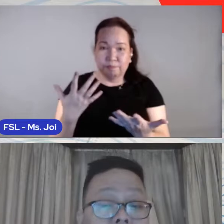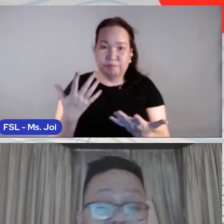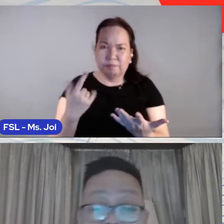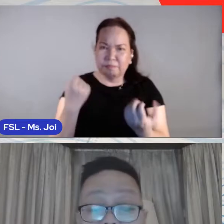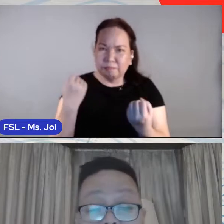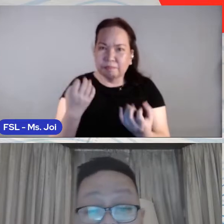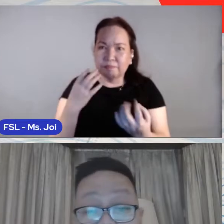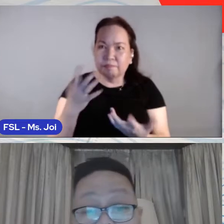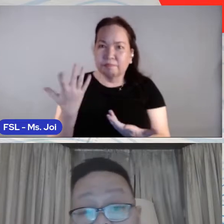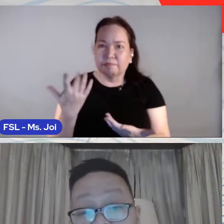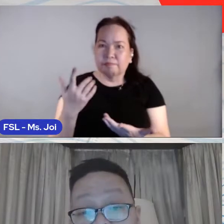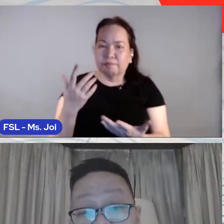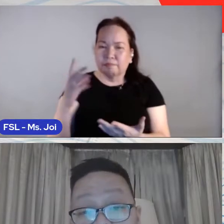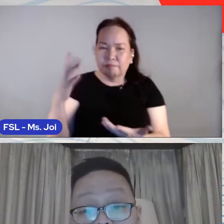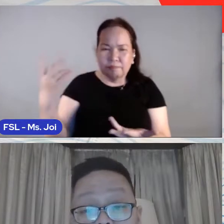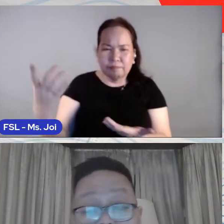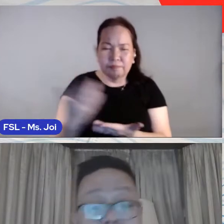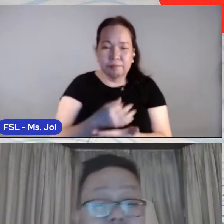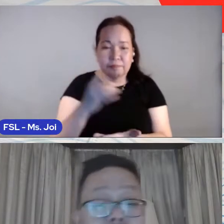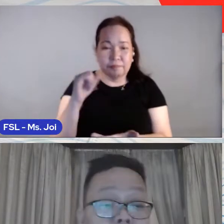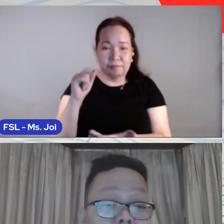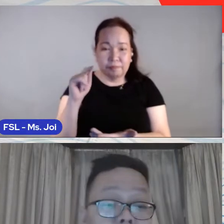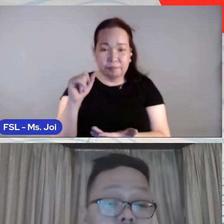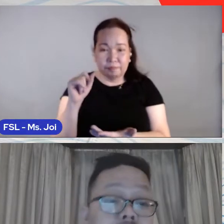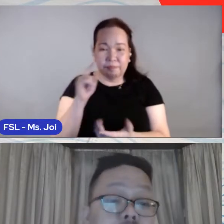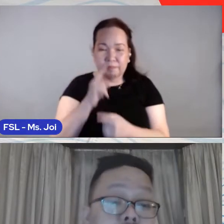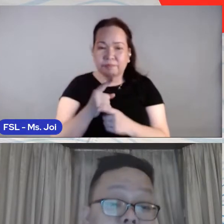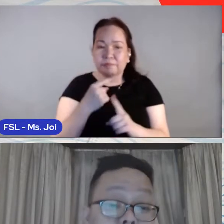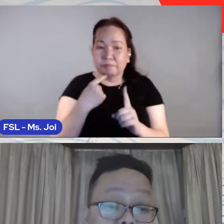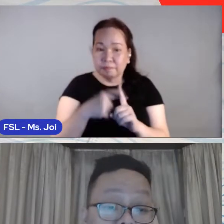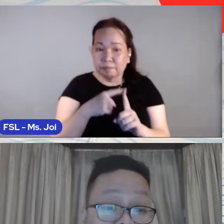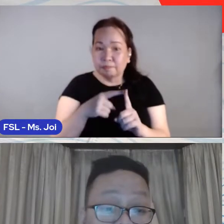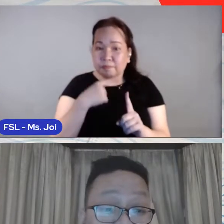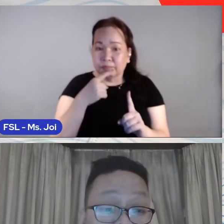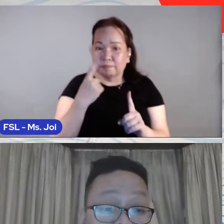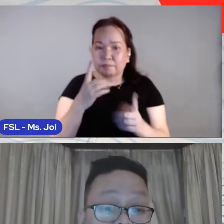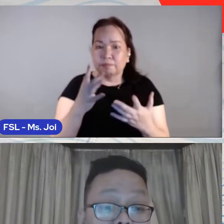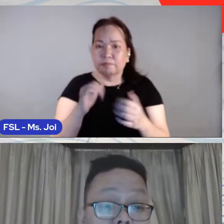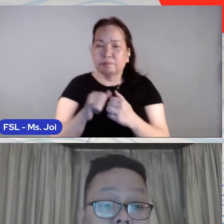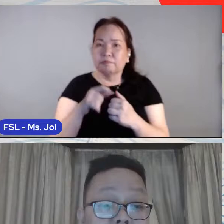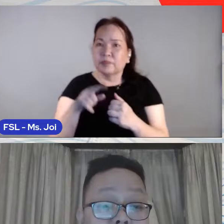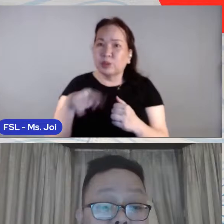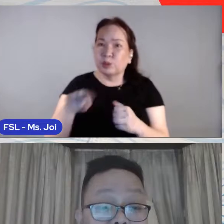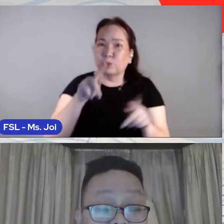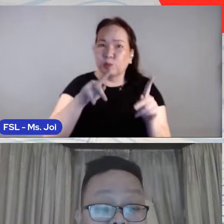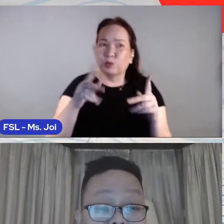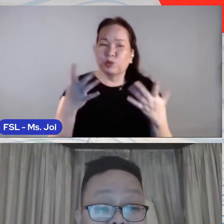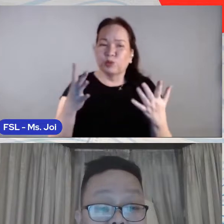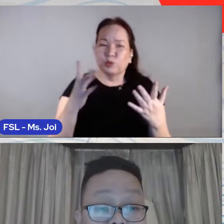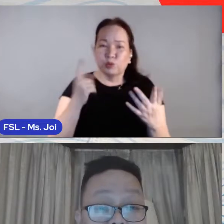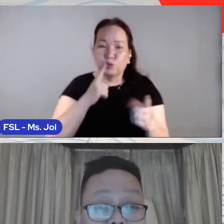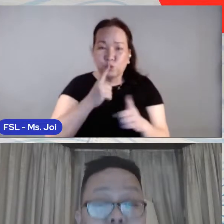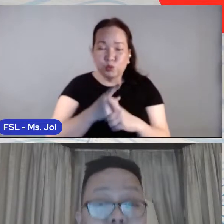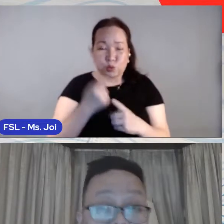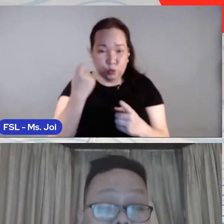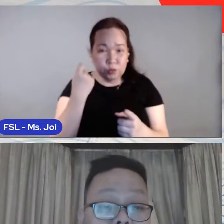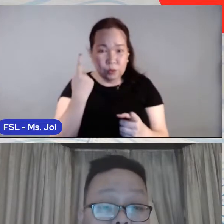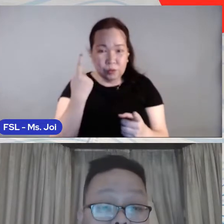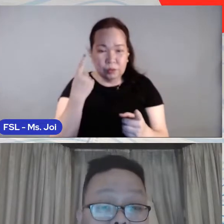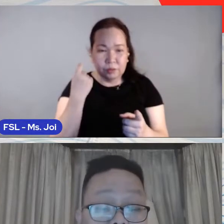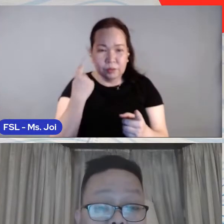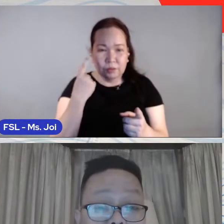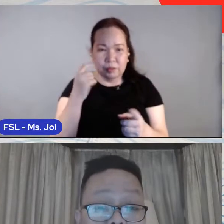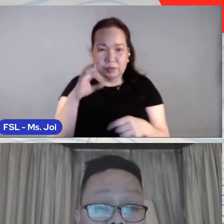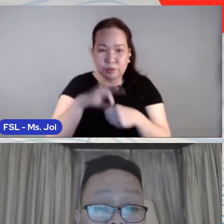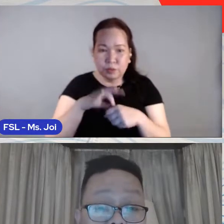kanina that I agree totally, yung implikasyon nito sa voter education. Isa sa mga talagang burden